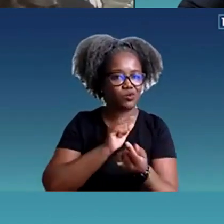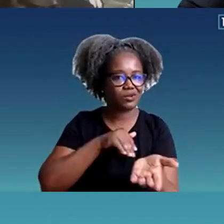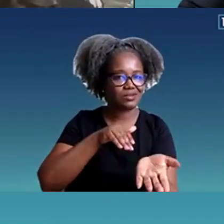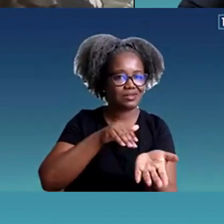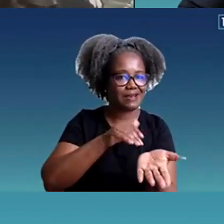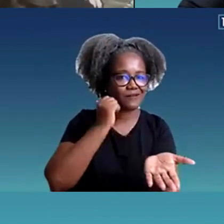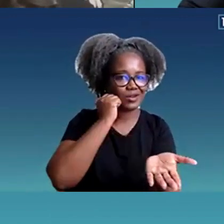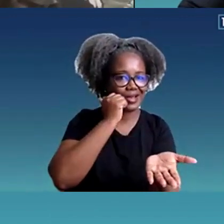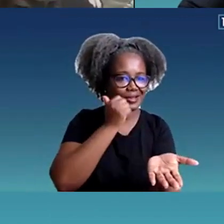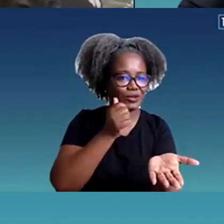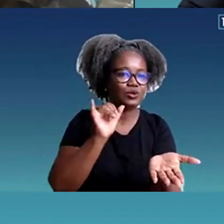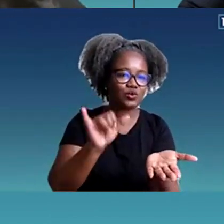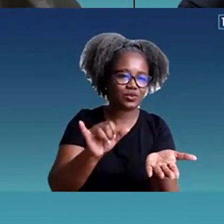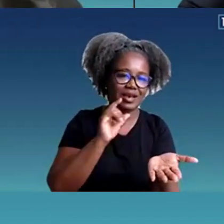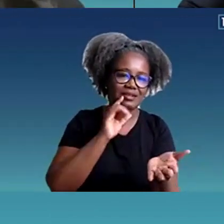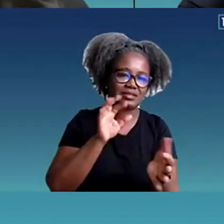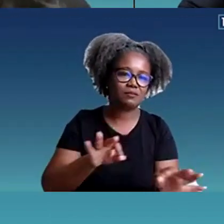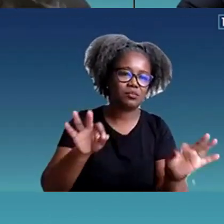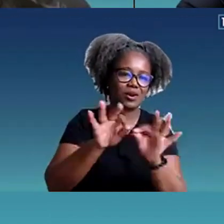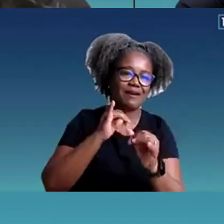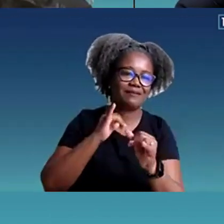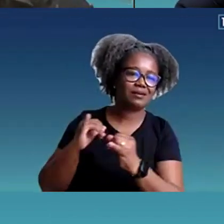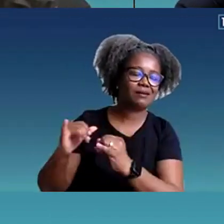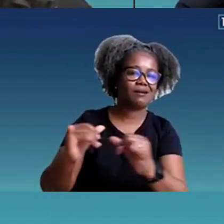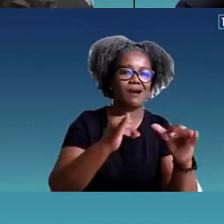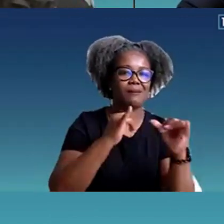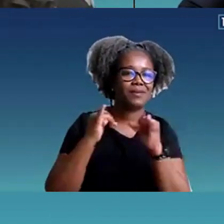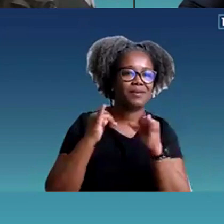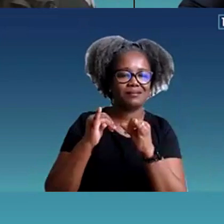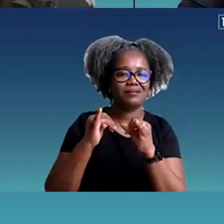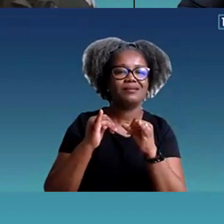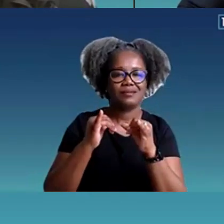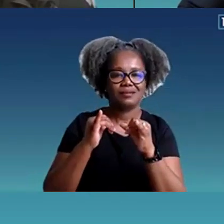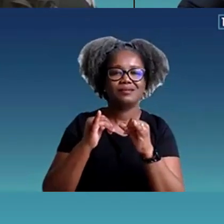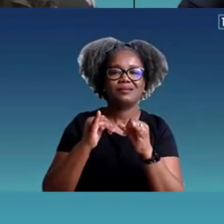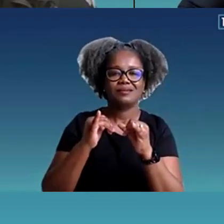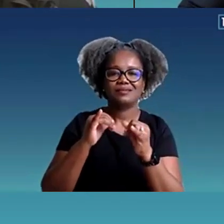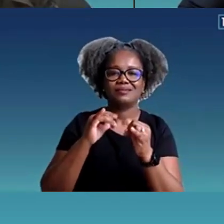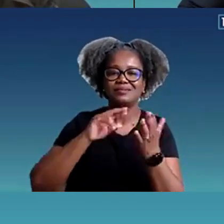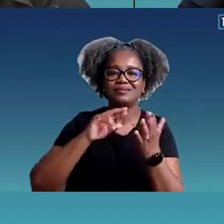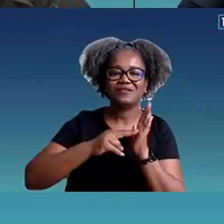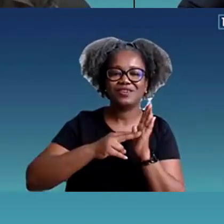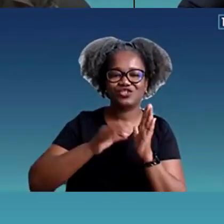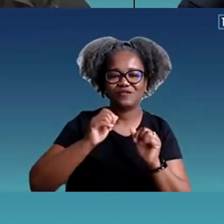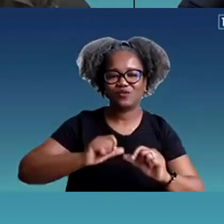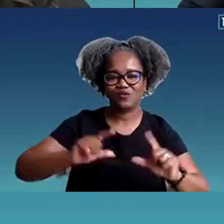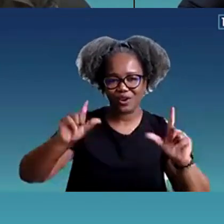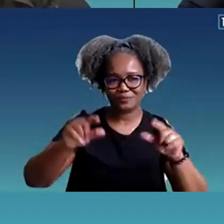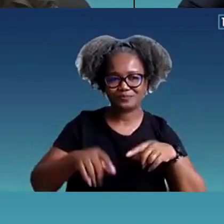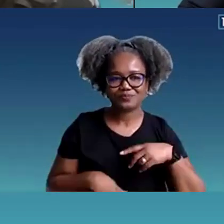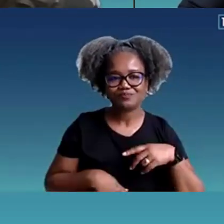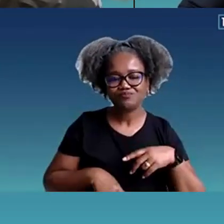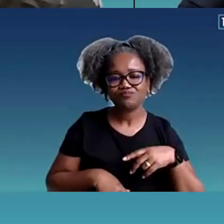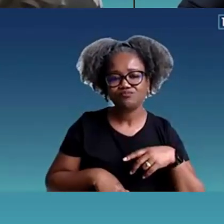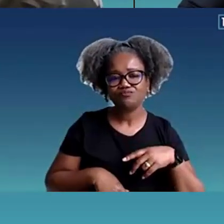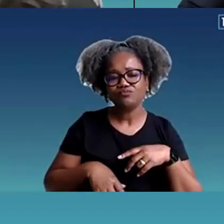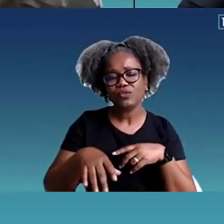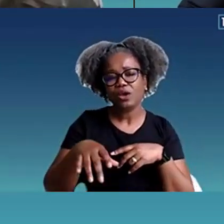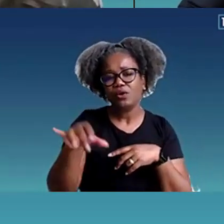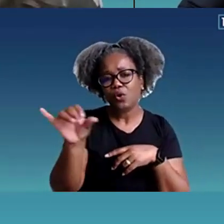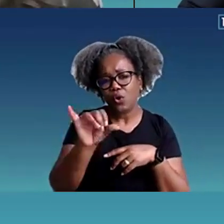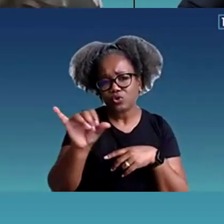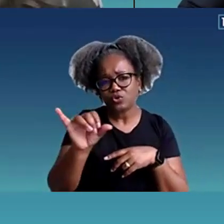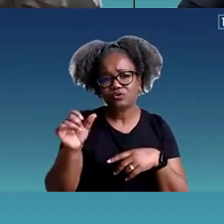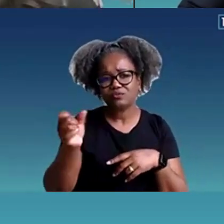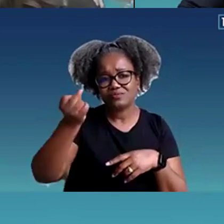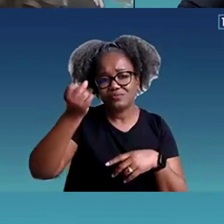dropped into the chat as well, a little bit about the Racial Equity Institute and that part, so that when we're talking about what we